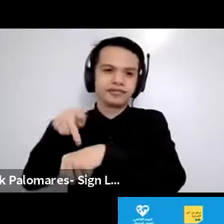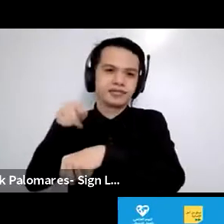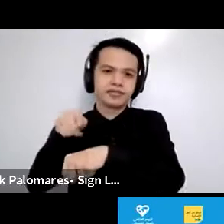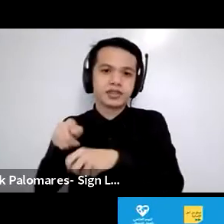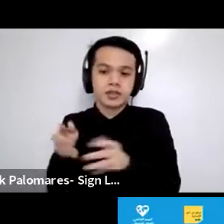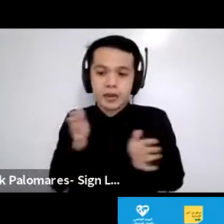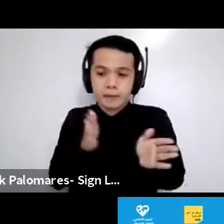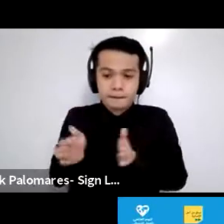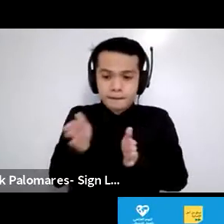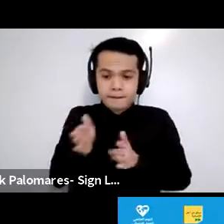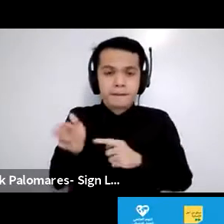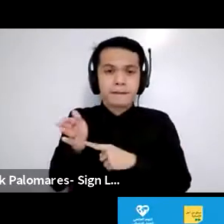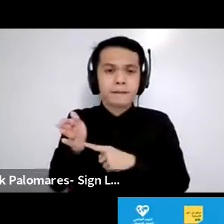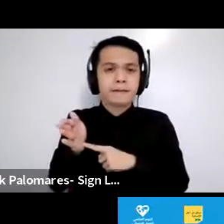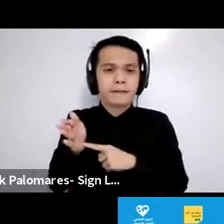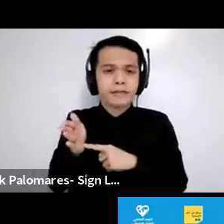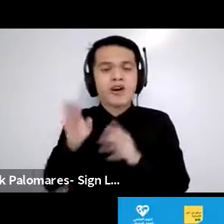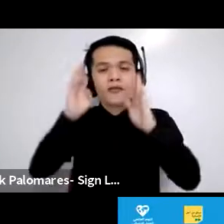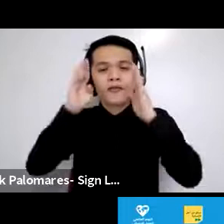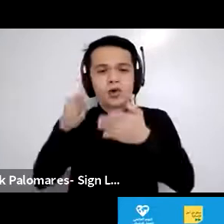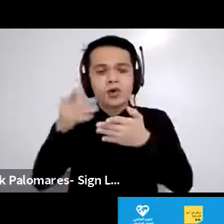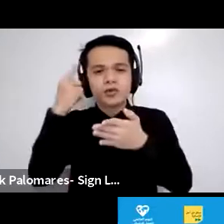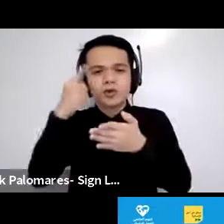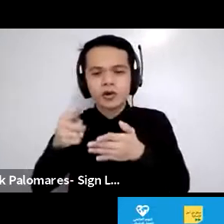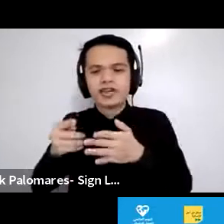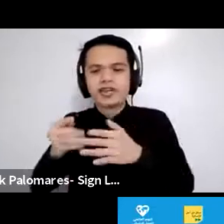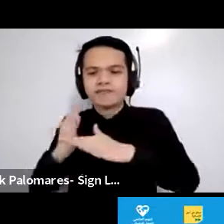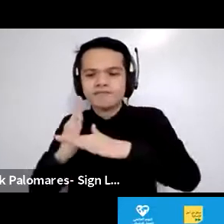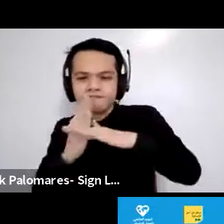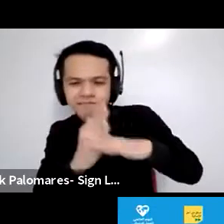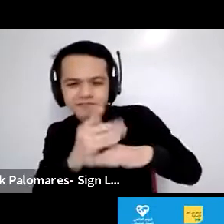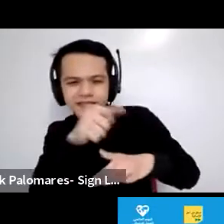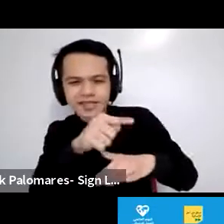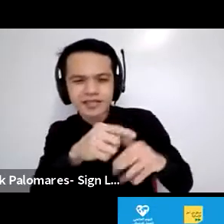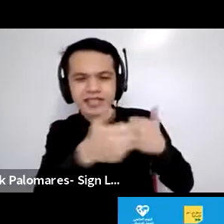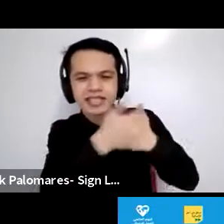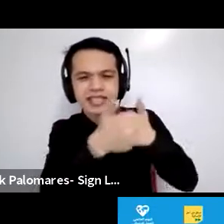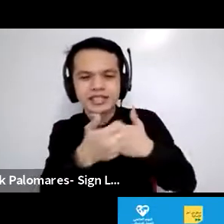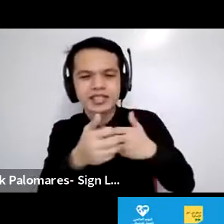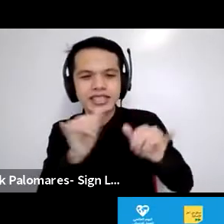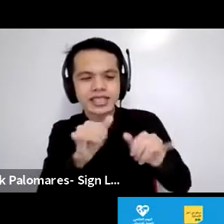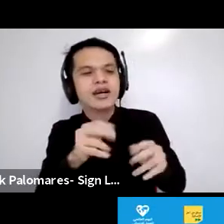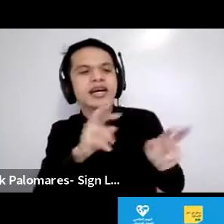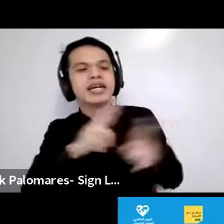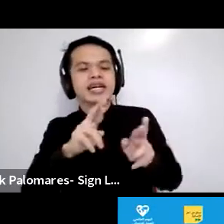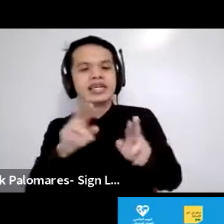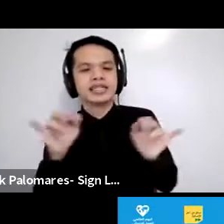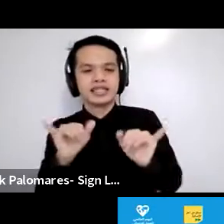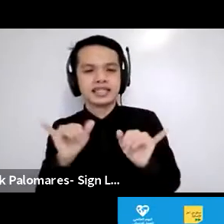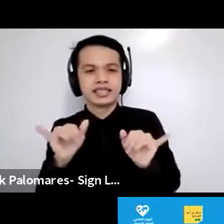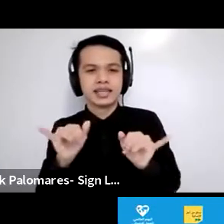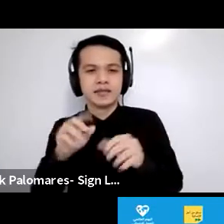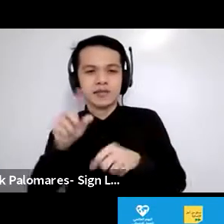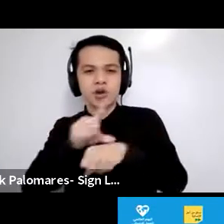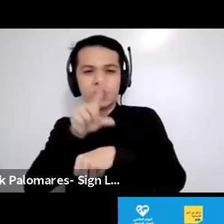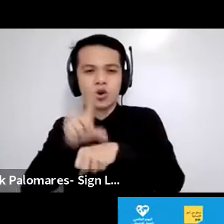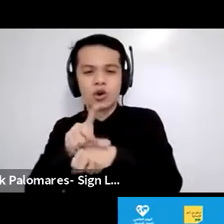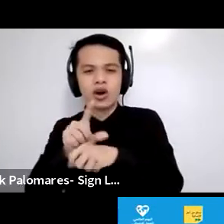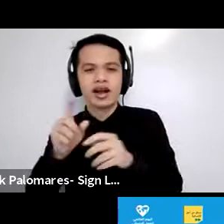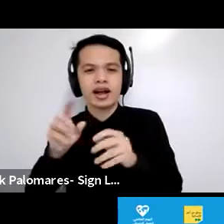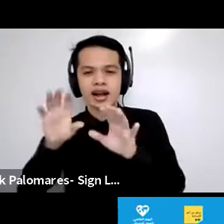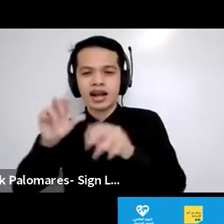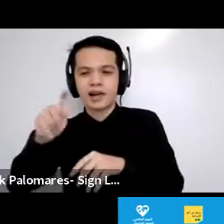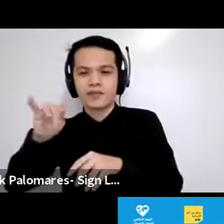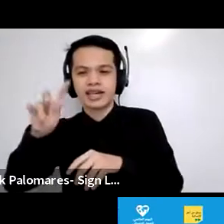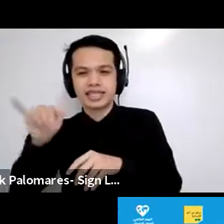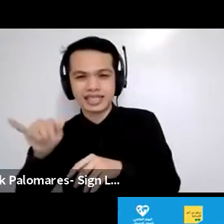preparedness that focuses on prevention, anticipation, and local capacities development for